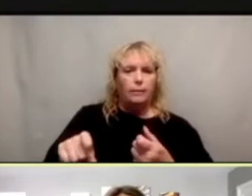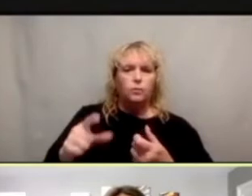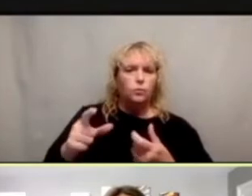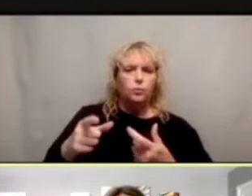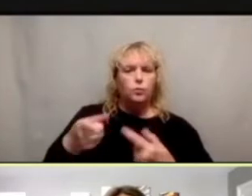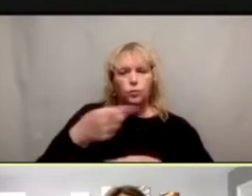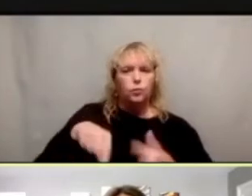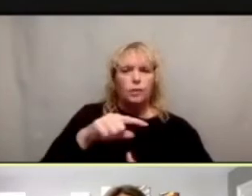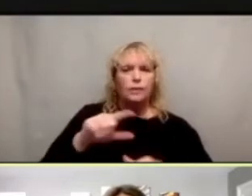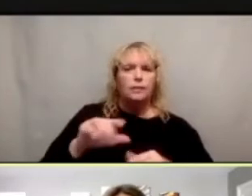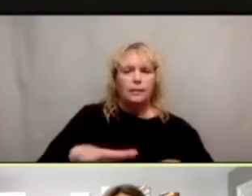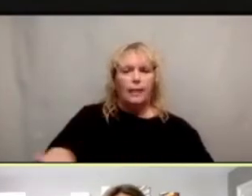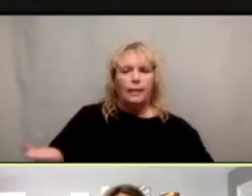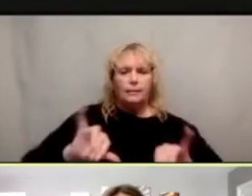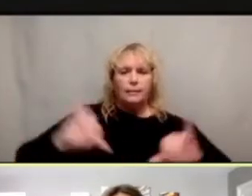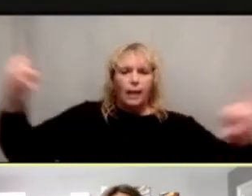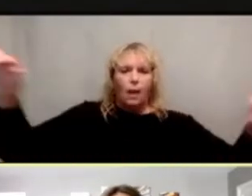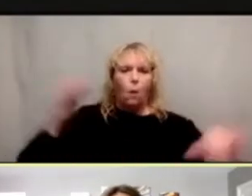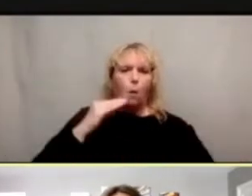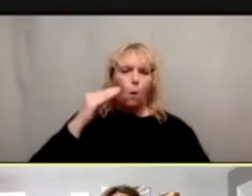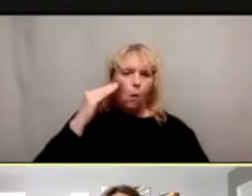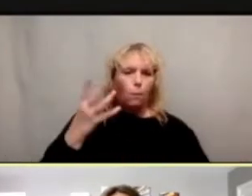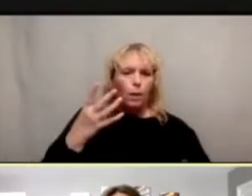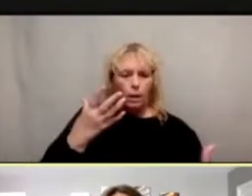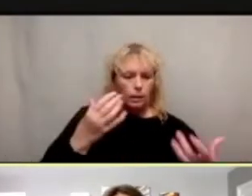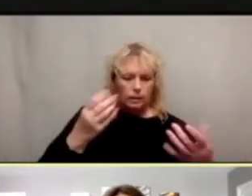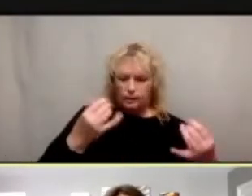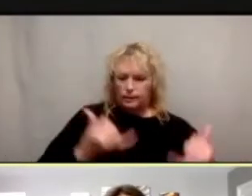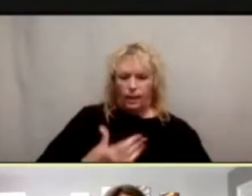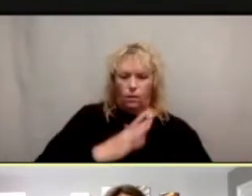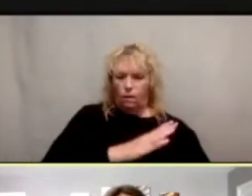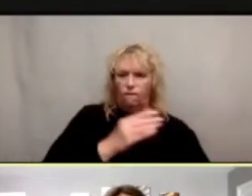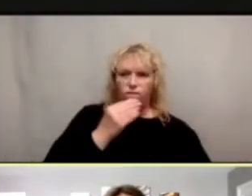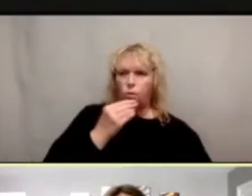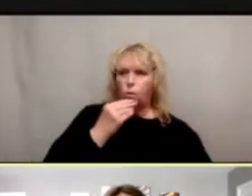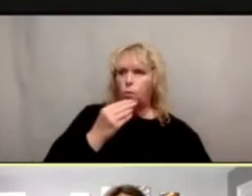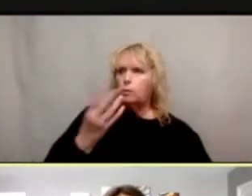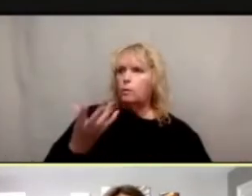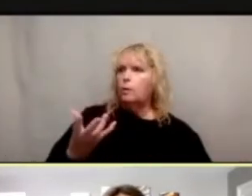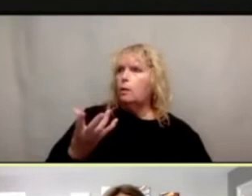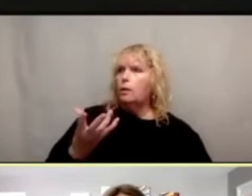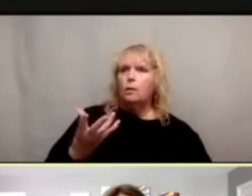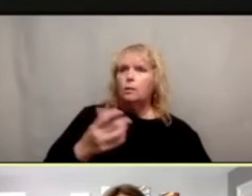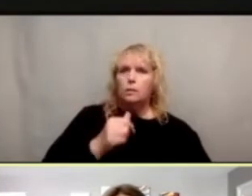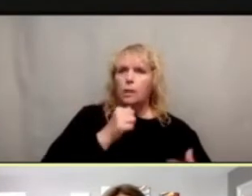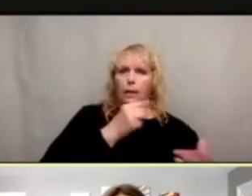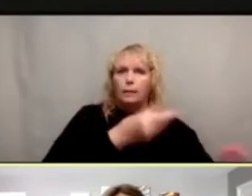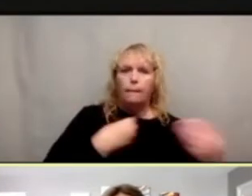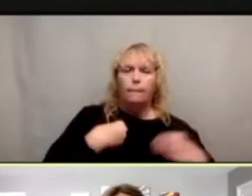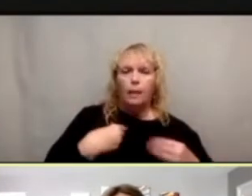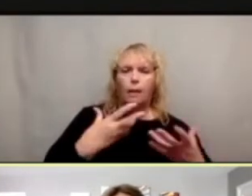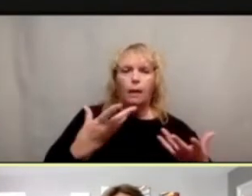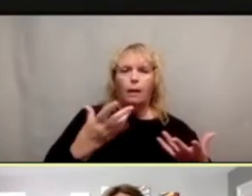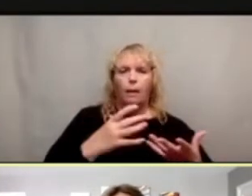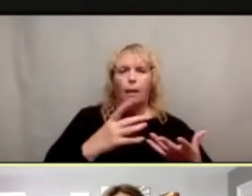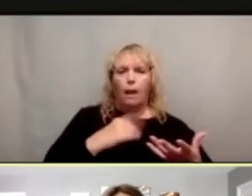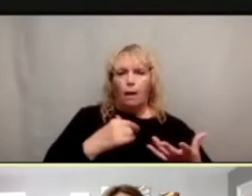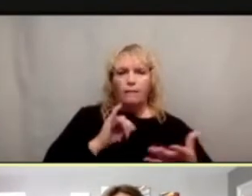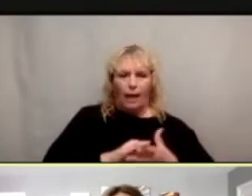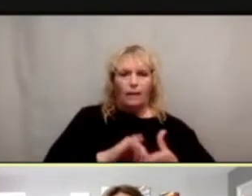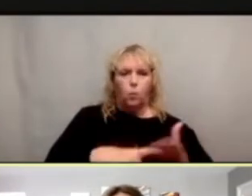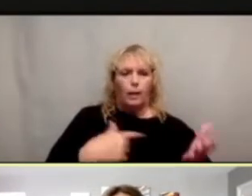and those lunches or meals that they count on might be their only meal that they have in a day are no longer available, right? So what